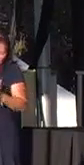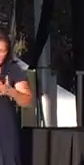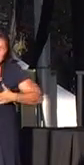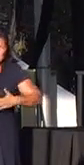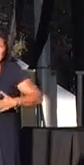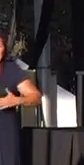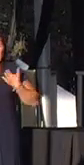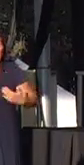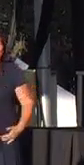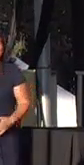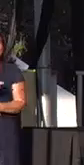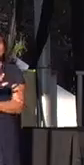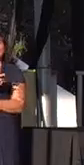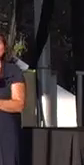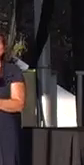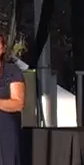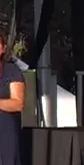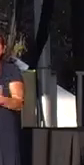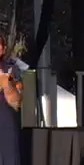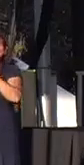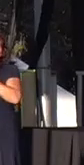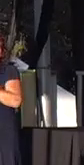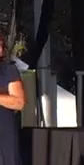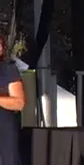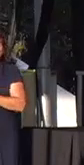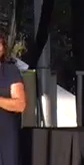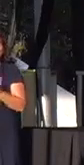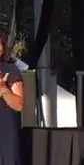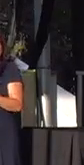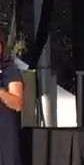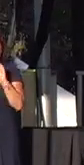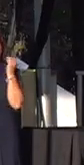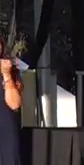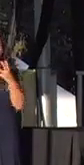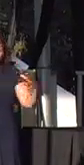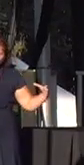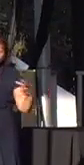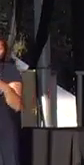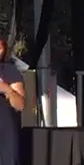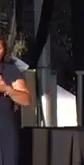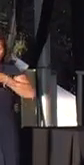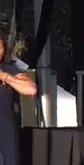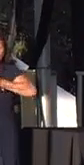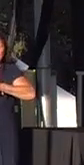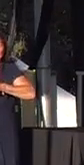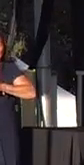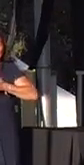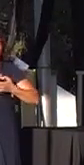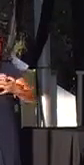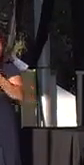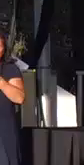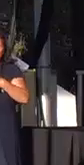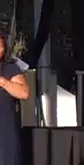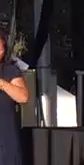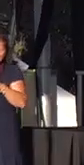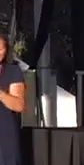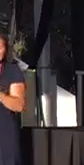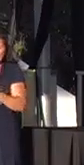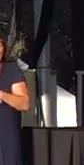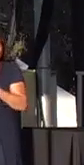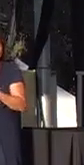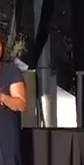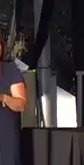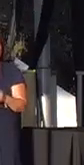body, LGBT community and civil rights organizations will partner to get solid gun reform passed in